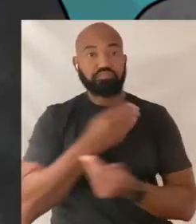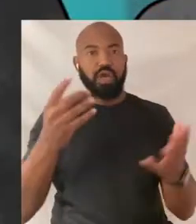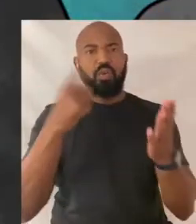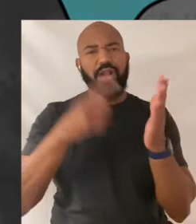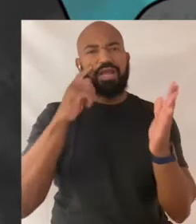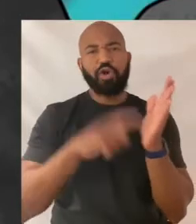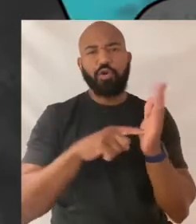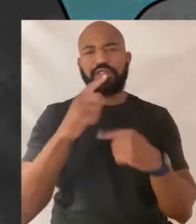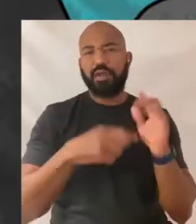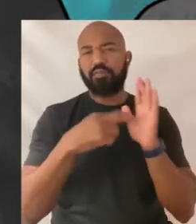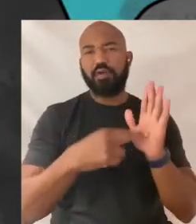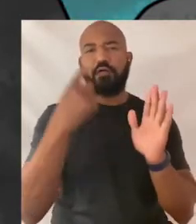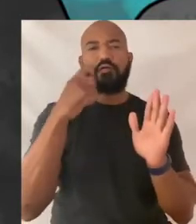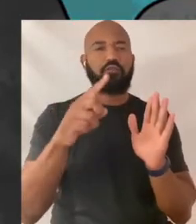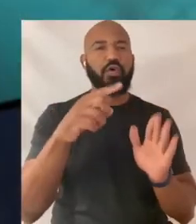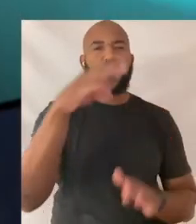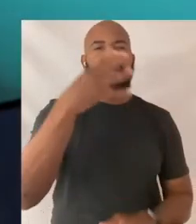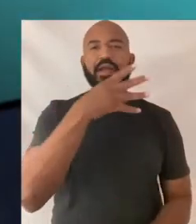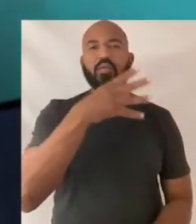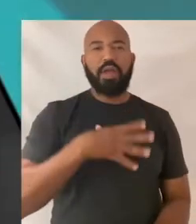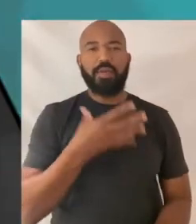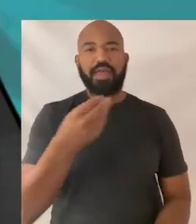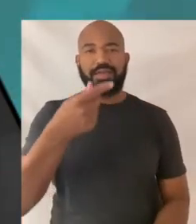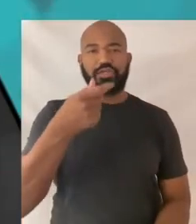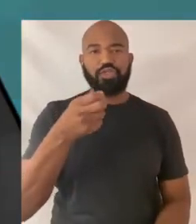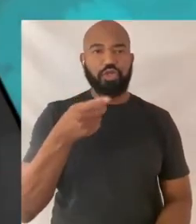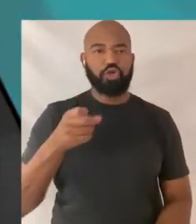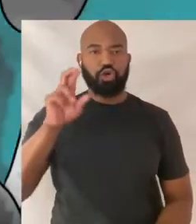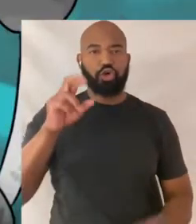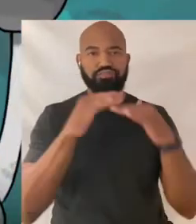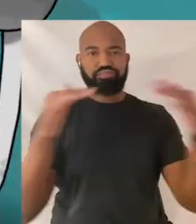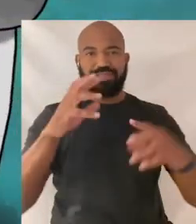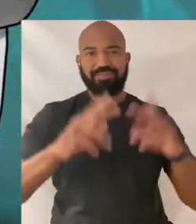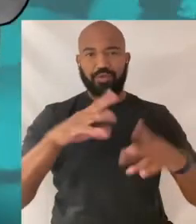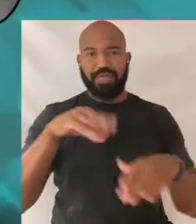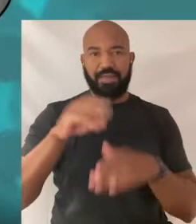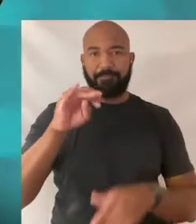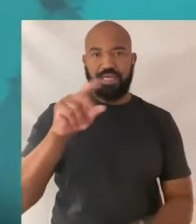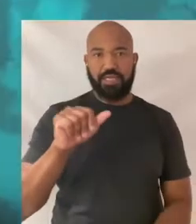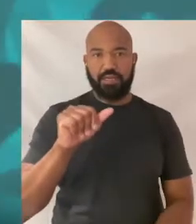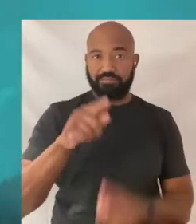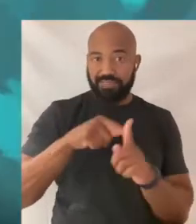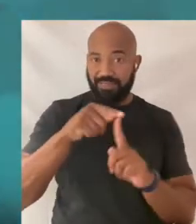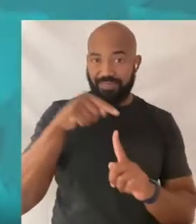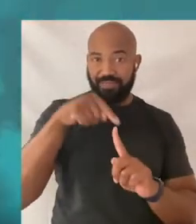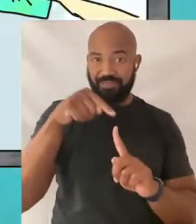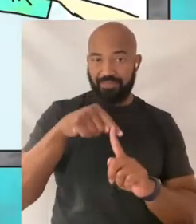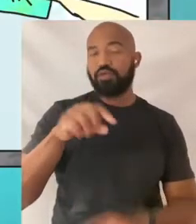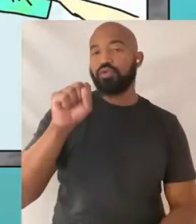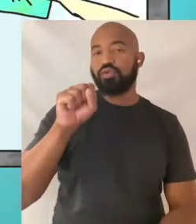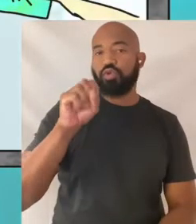I was noticing around the representation of Black women and gender-expansive people in the media, in particular, social